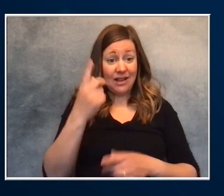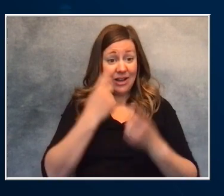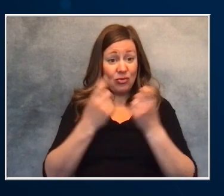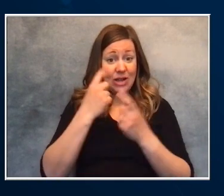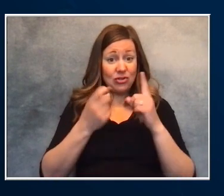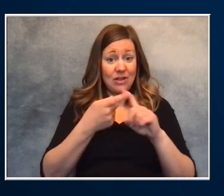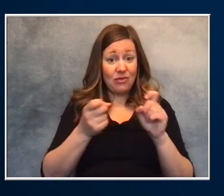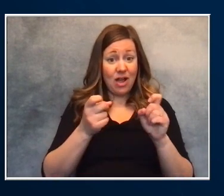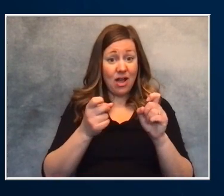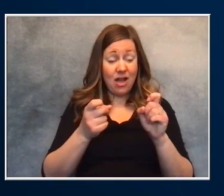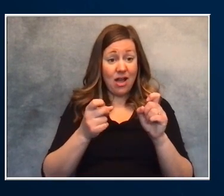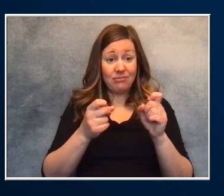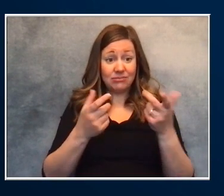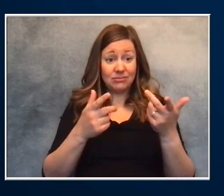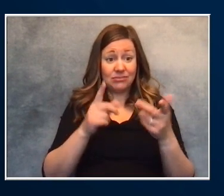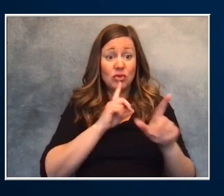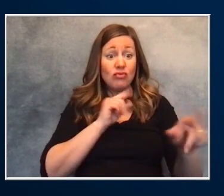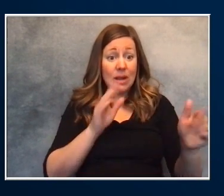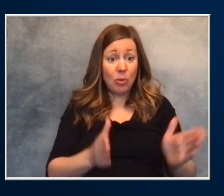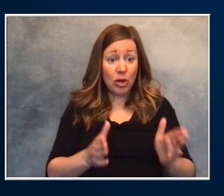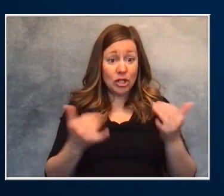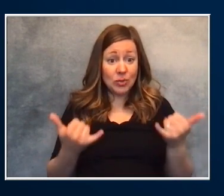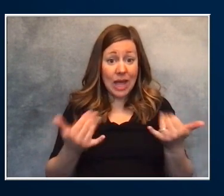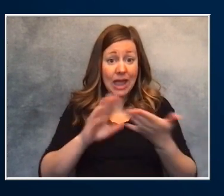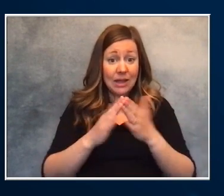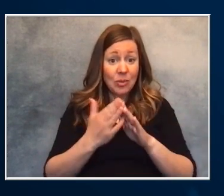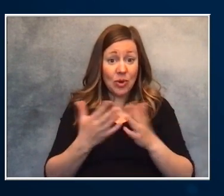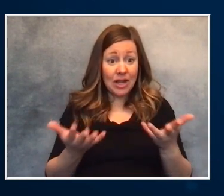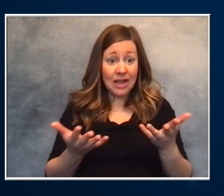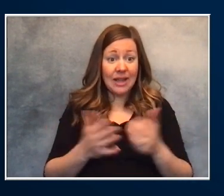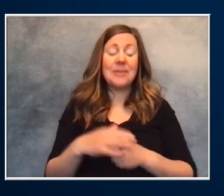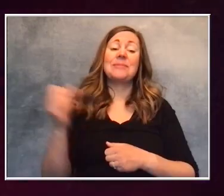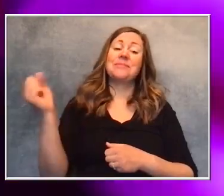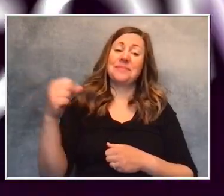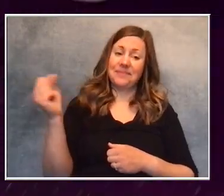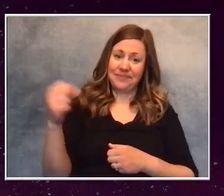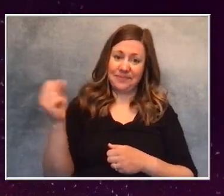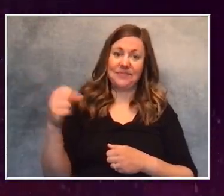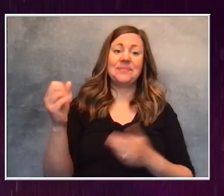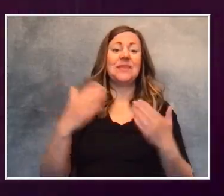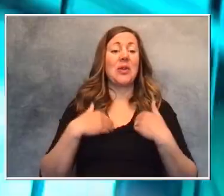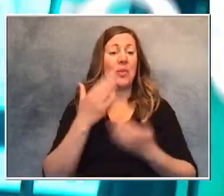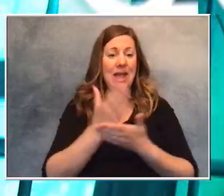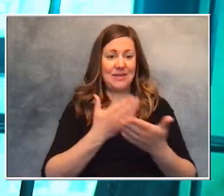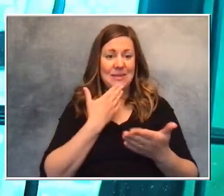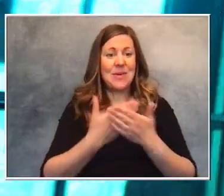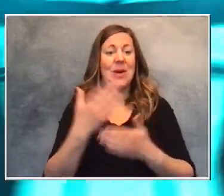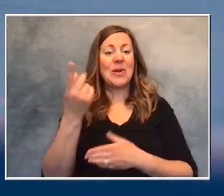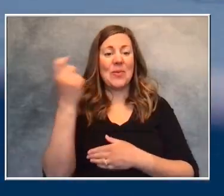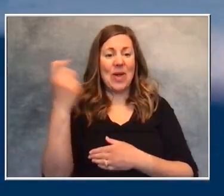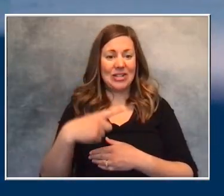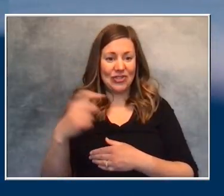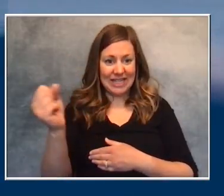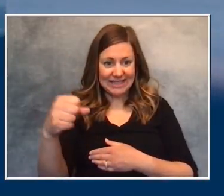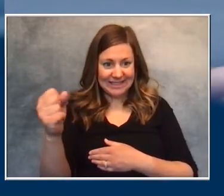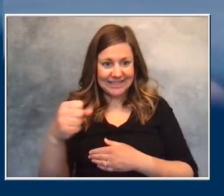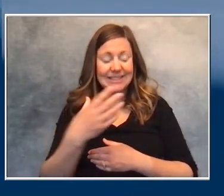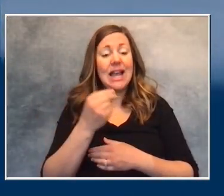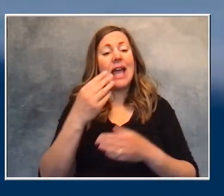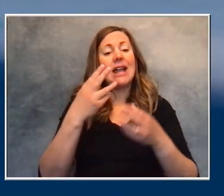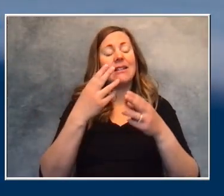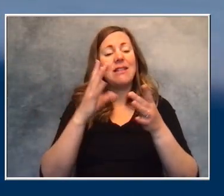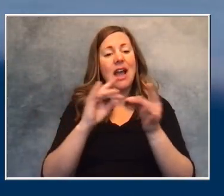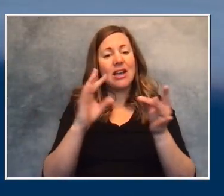from the community today? We do have some good questions from the community, and a comment out of the gate